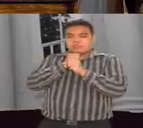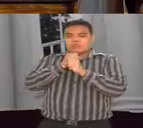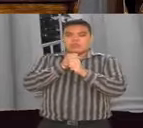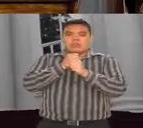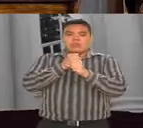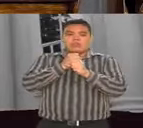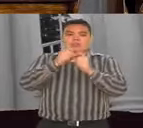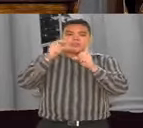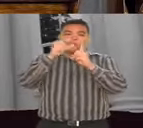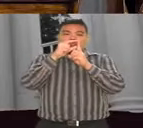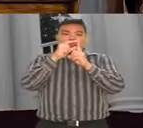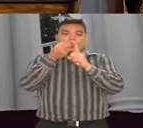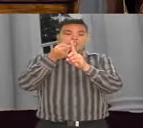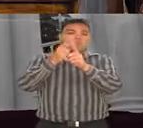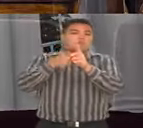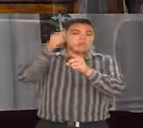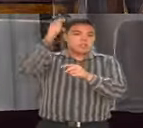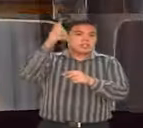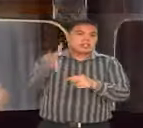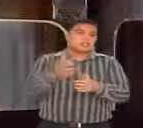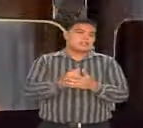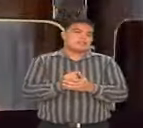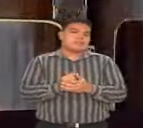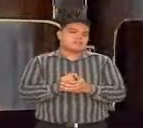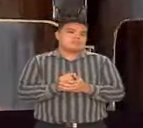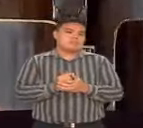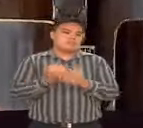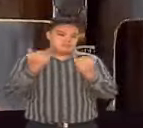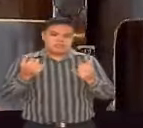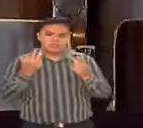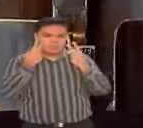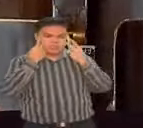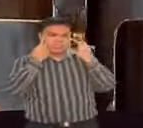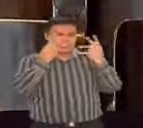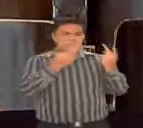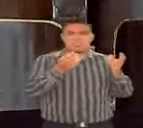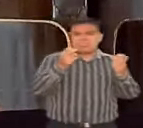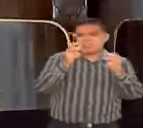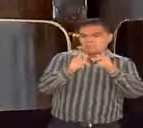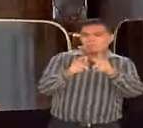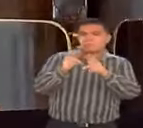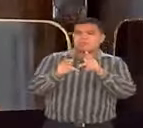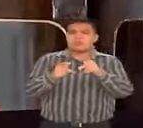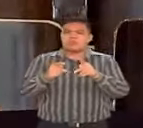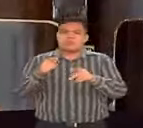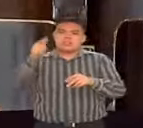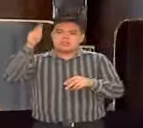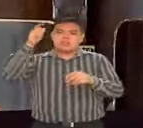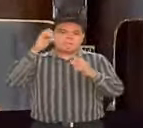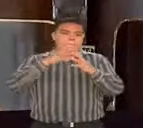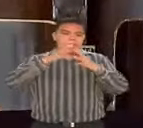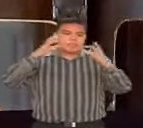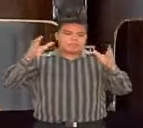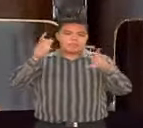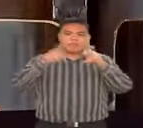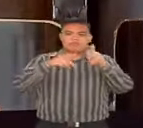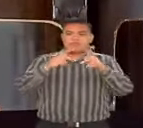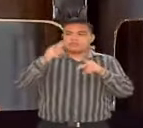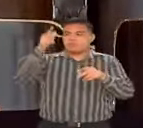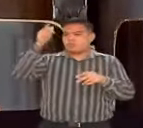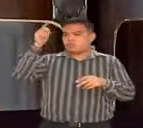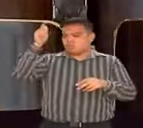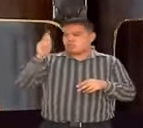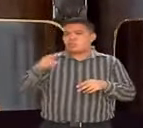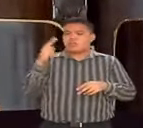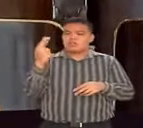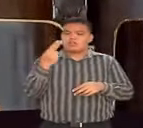In closing, remember this. I have seen people too big in their sight for God to use. But I